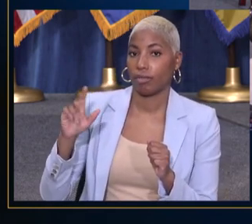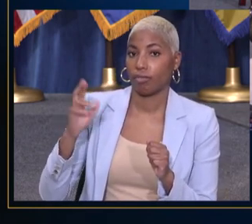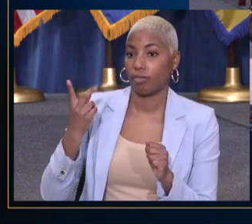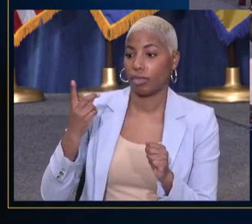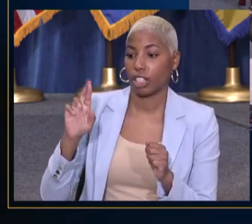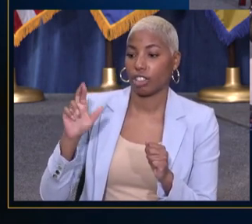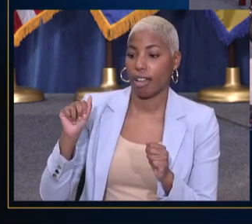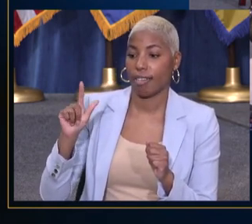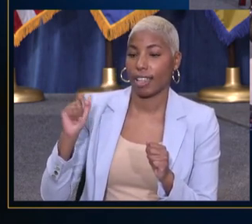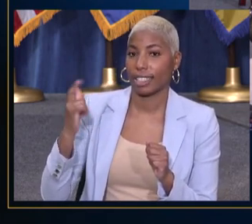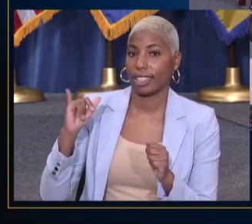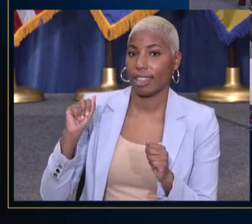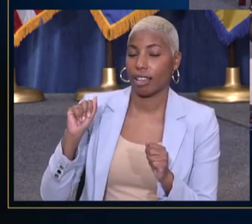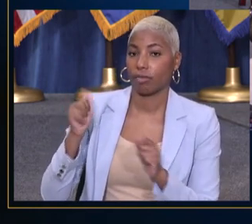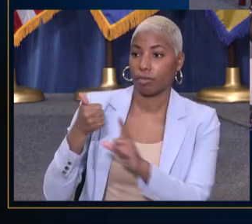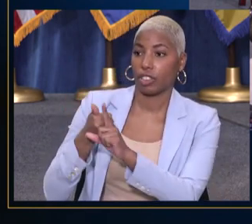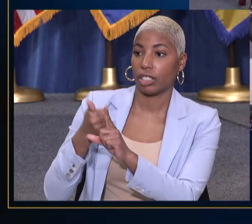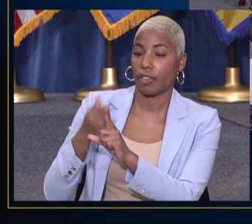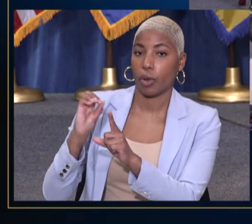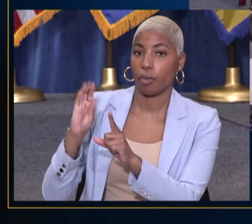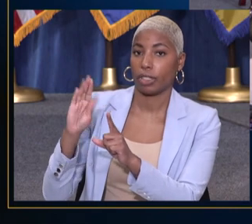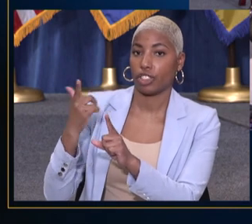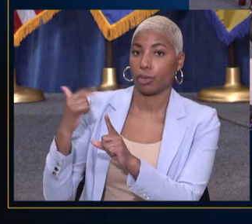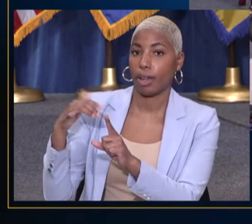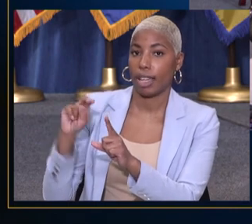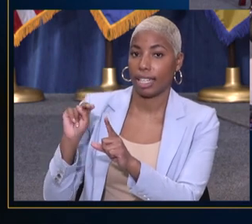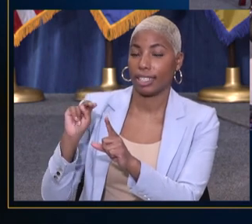obstetrician, gynecologist, and doula,